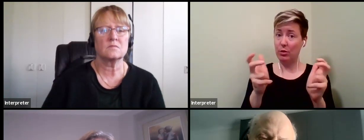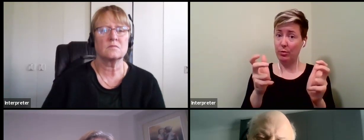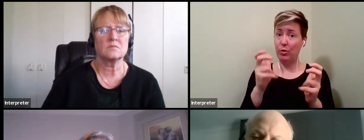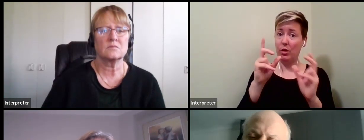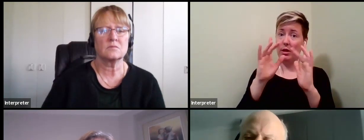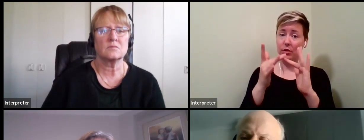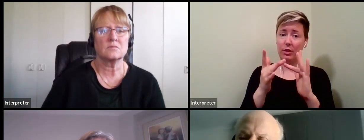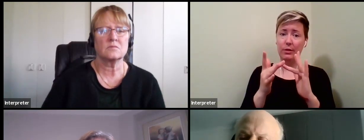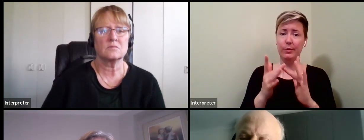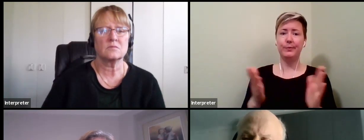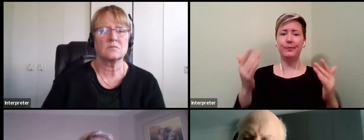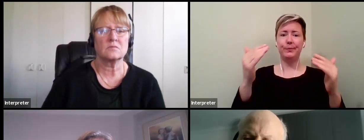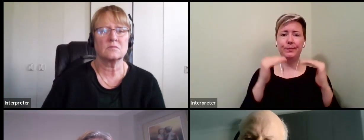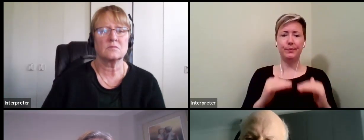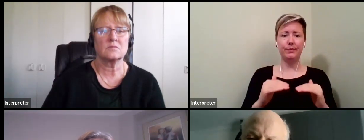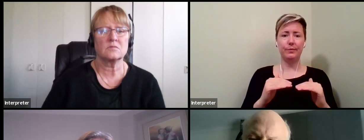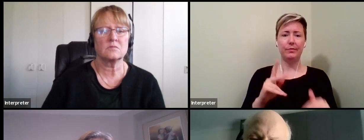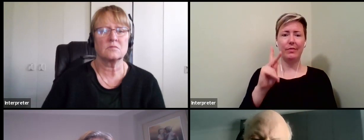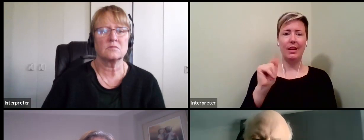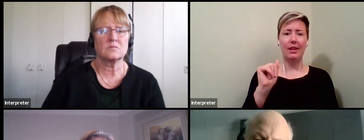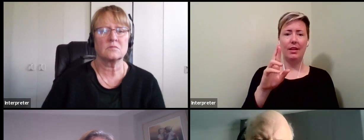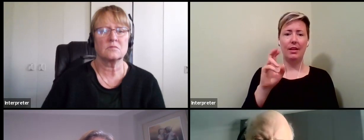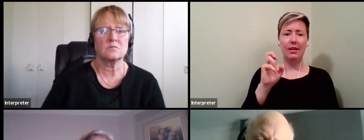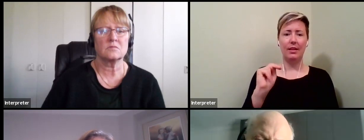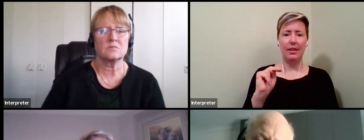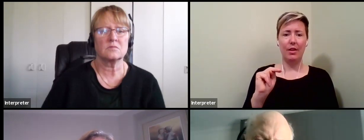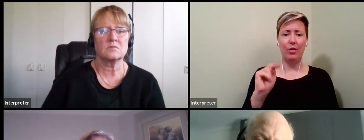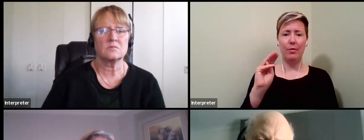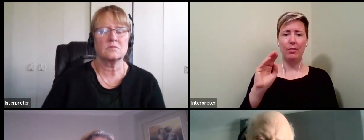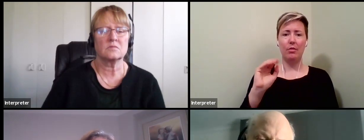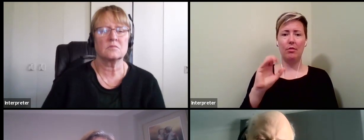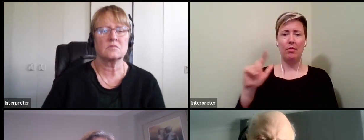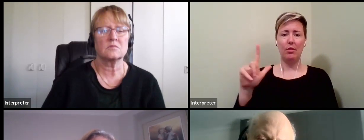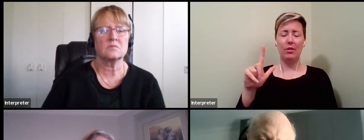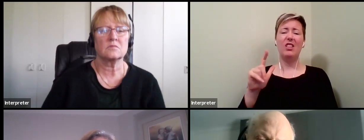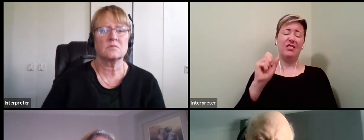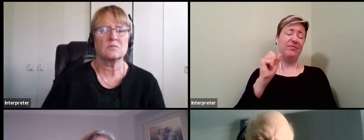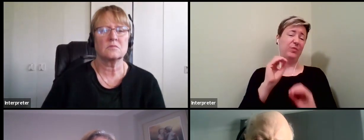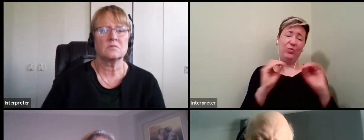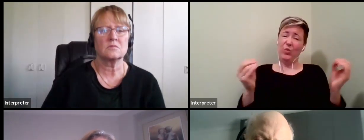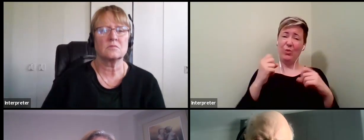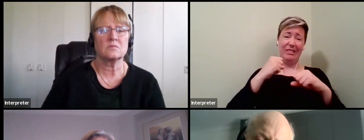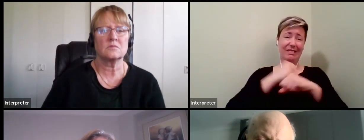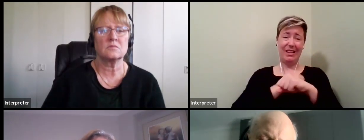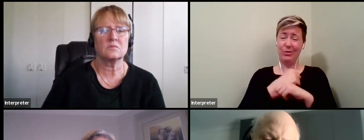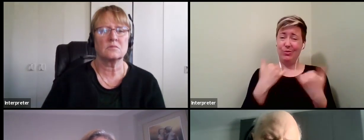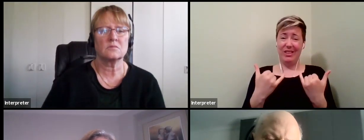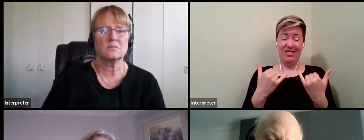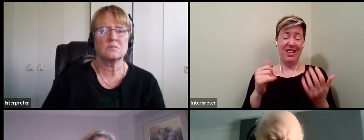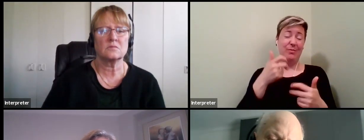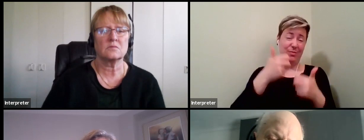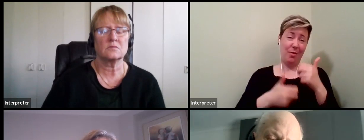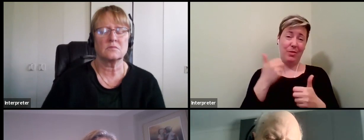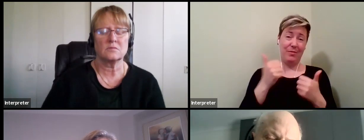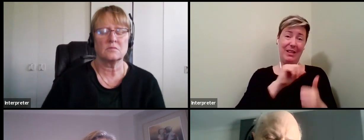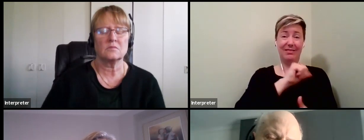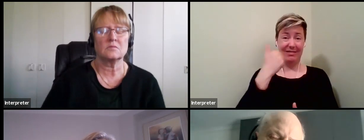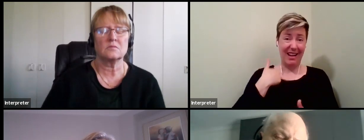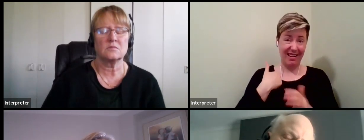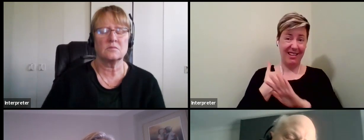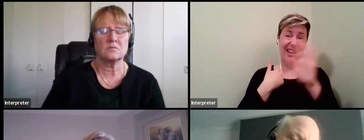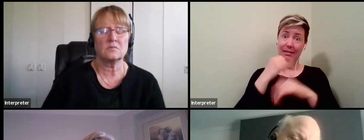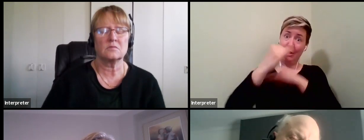no real data. It's been one of the problems both in Ontario, Canada, and internationally, is that there isn't a lot of